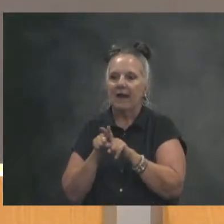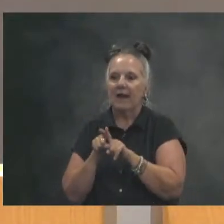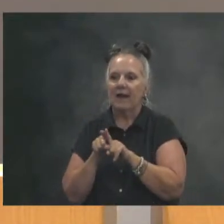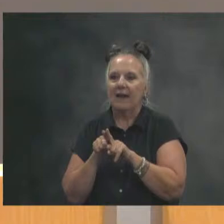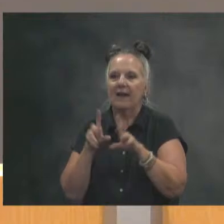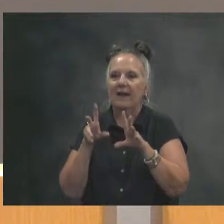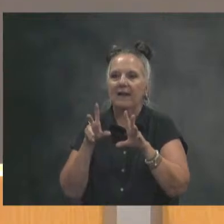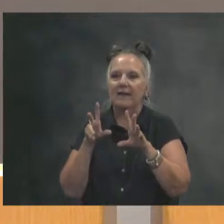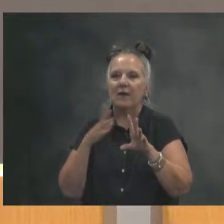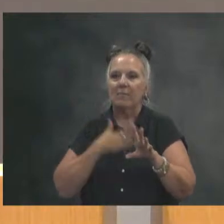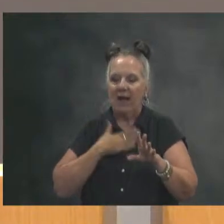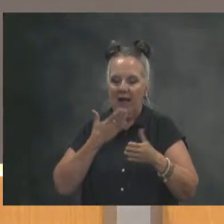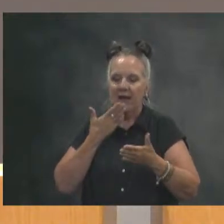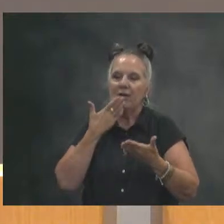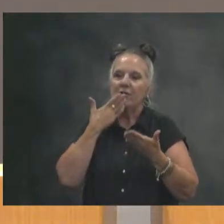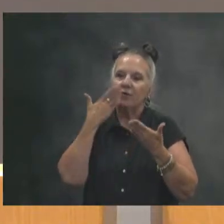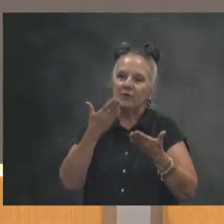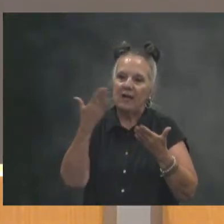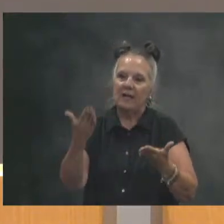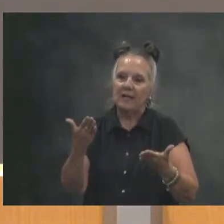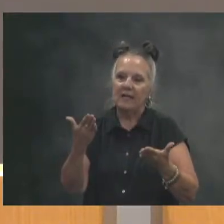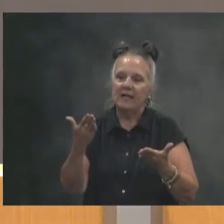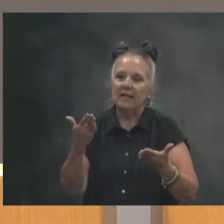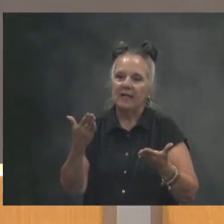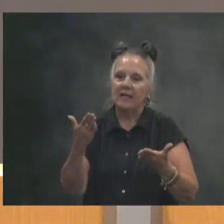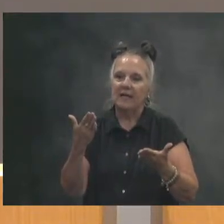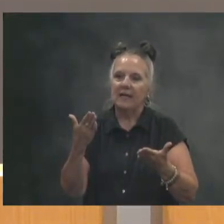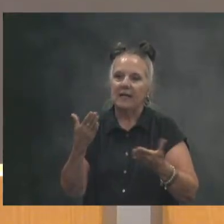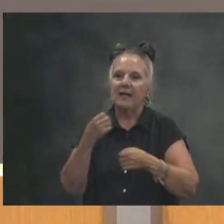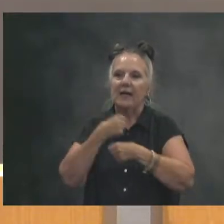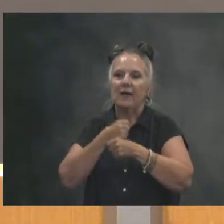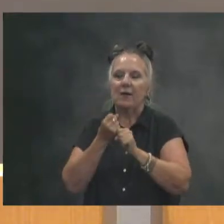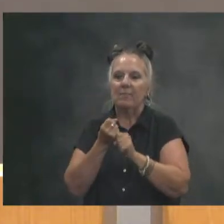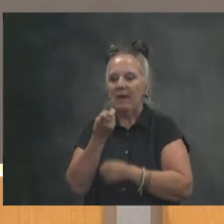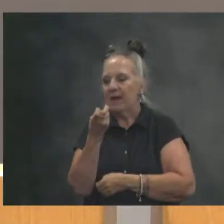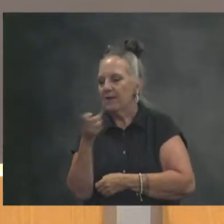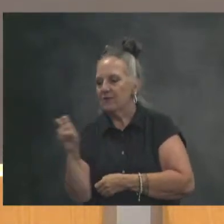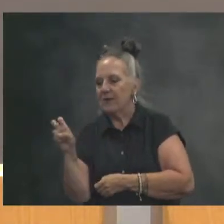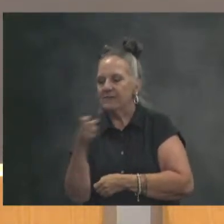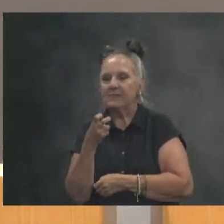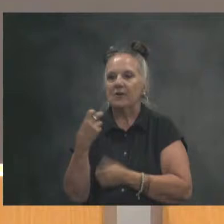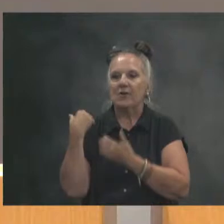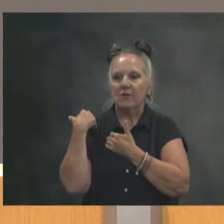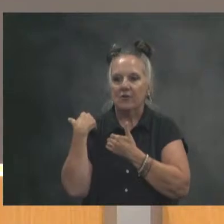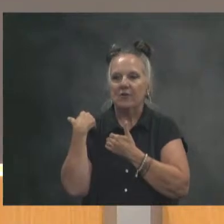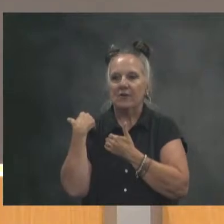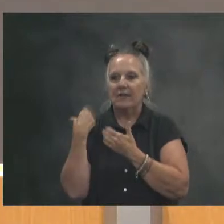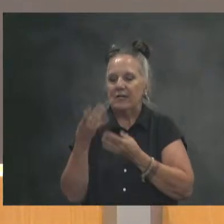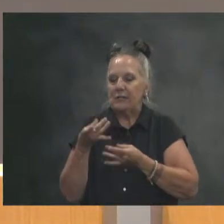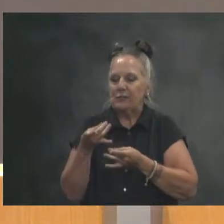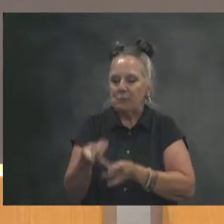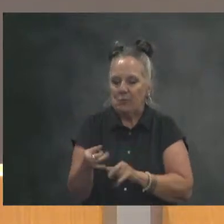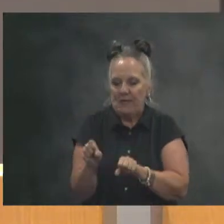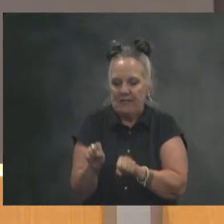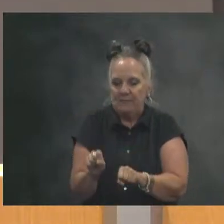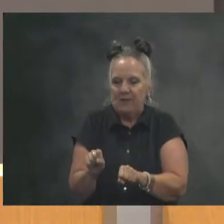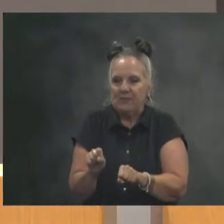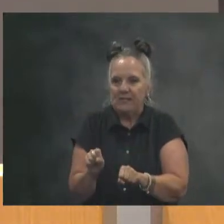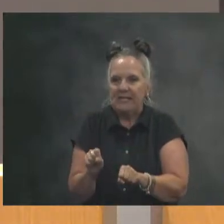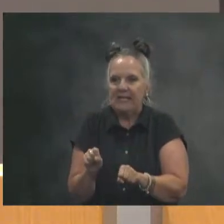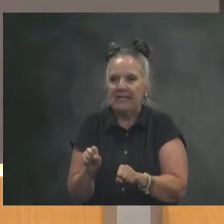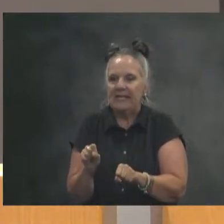my gratitude to the previous student members of the board who have made this transition of responsibility as seamless as it could be, especially Graham